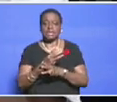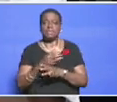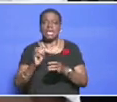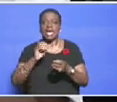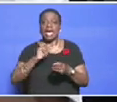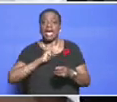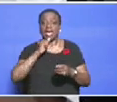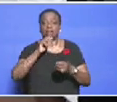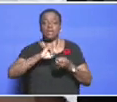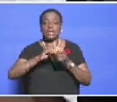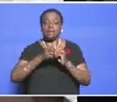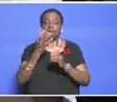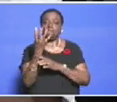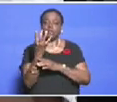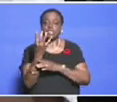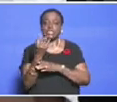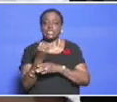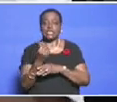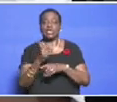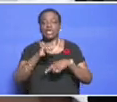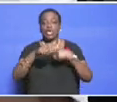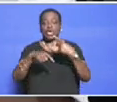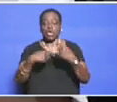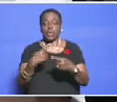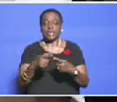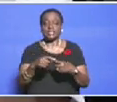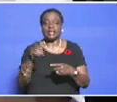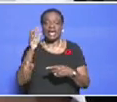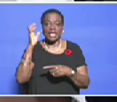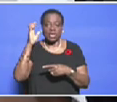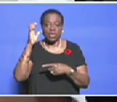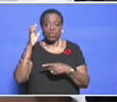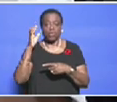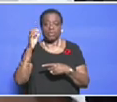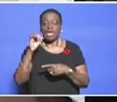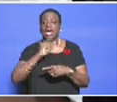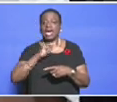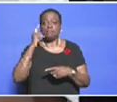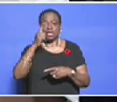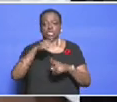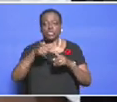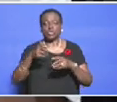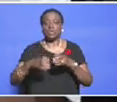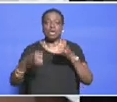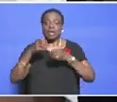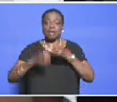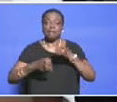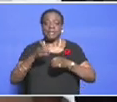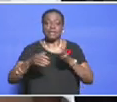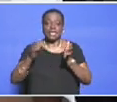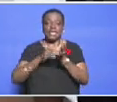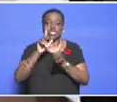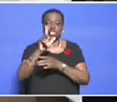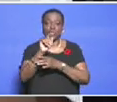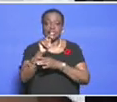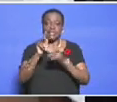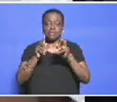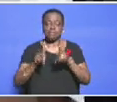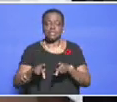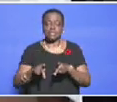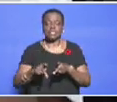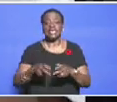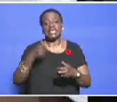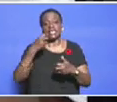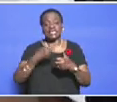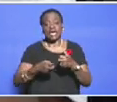14. And going into the Cancun Pro Qualifier, I'm looking to probably compete against about 20 competitors. So it's hard and it's a tough road,